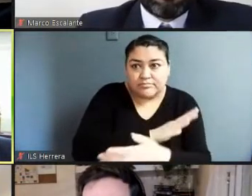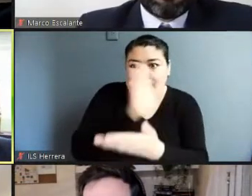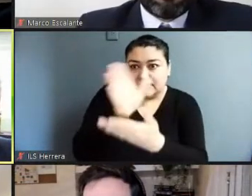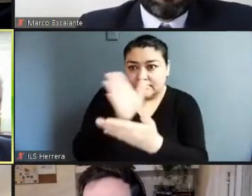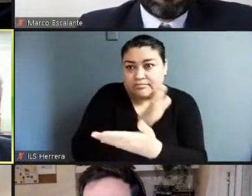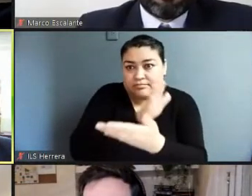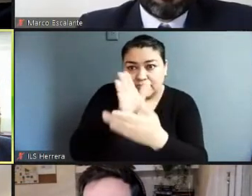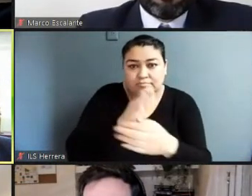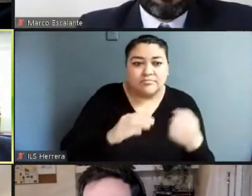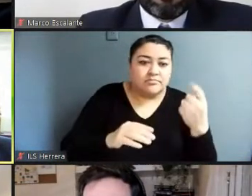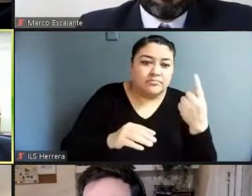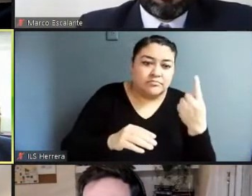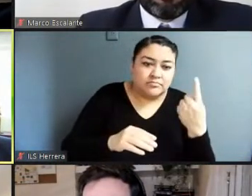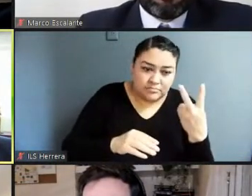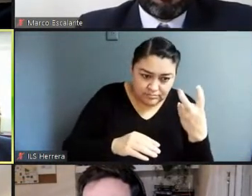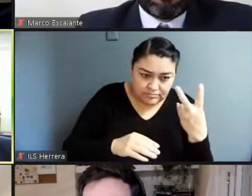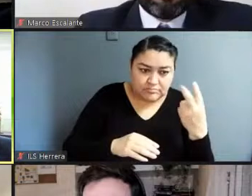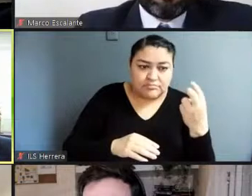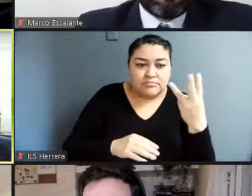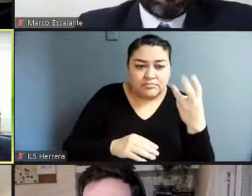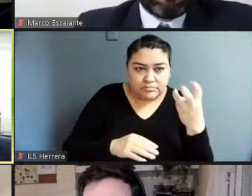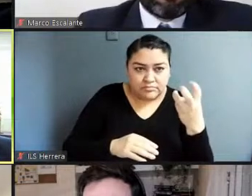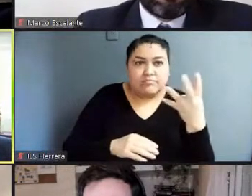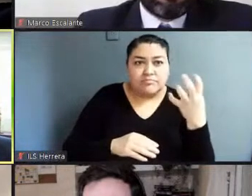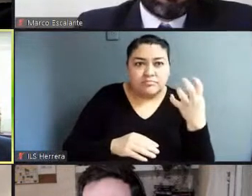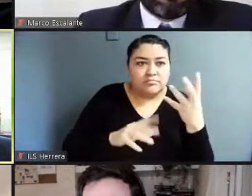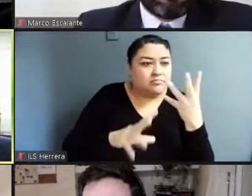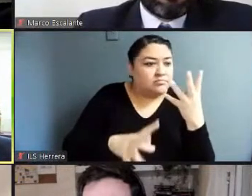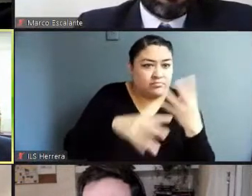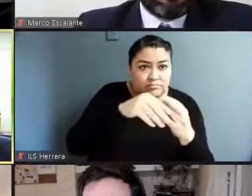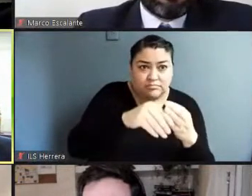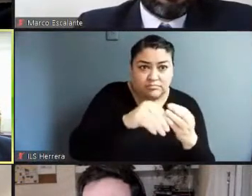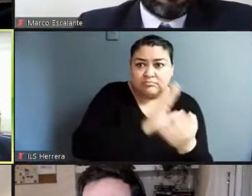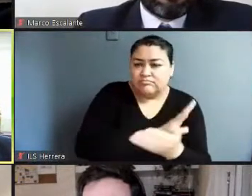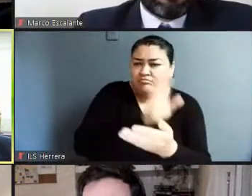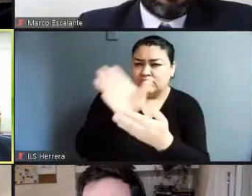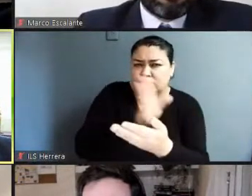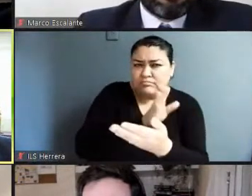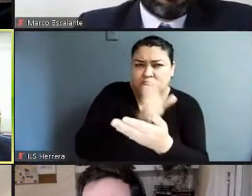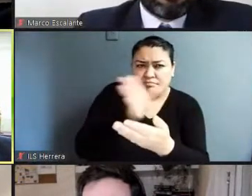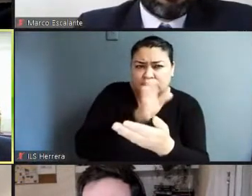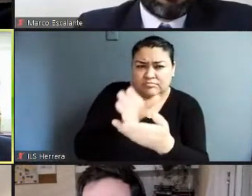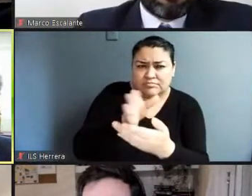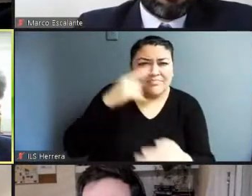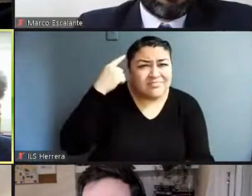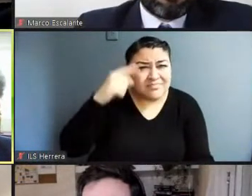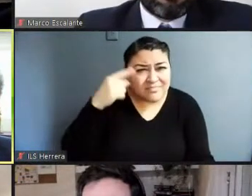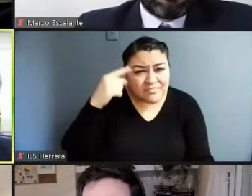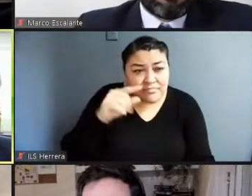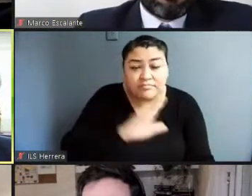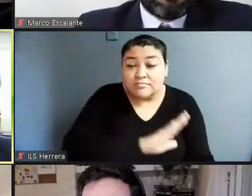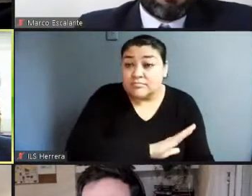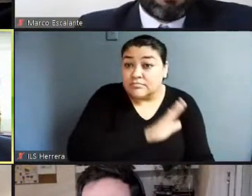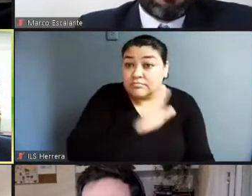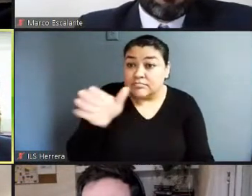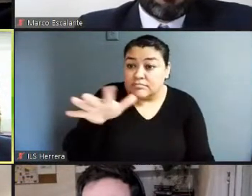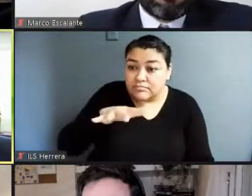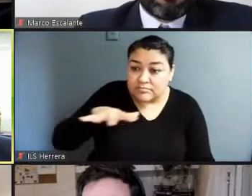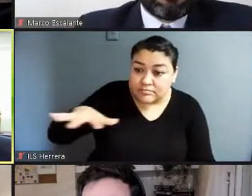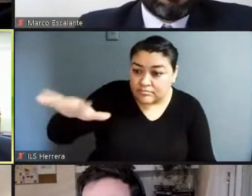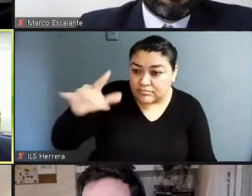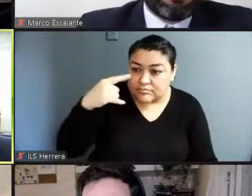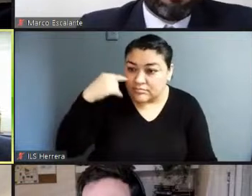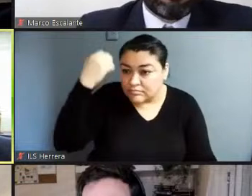from semester 2 throughout 4 semesters. We go to the communities with one purpose: